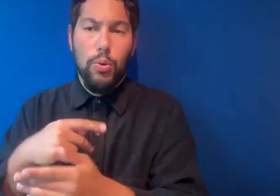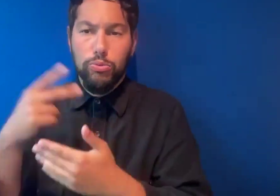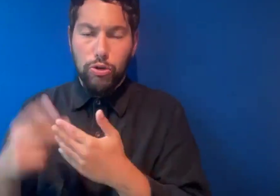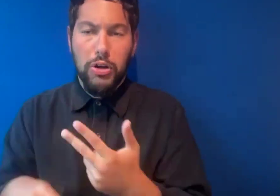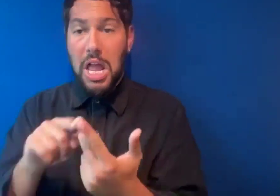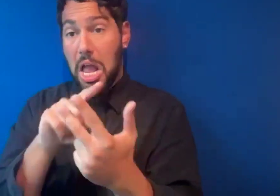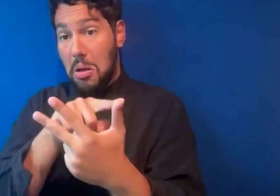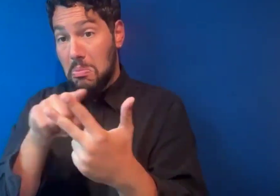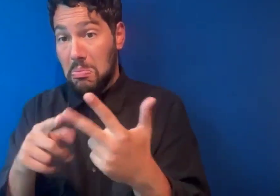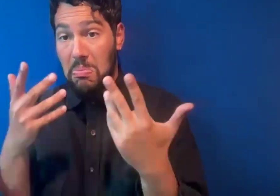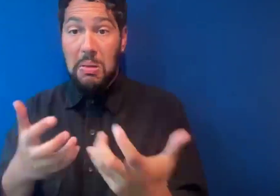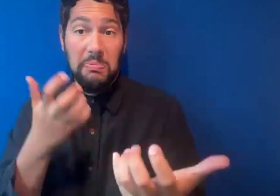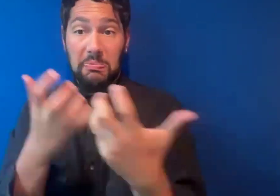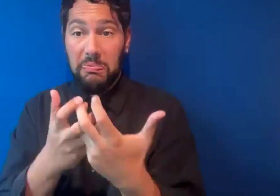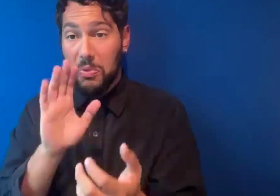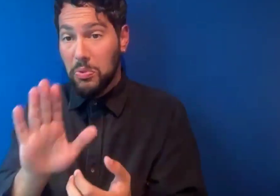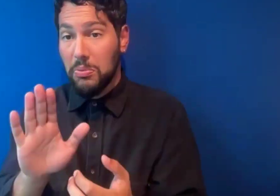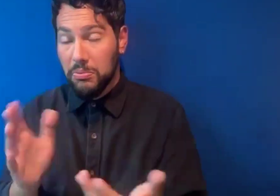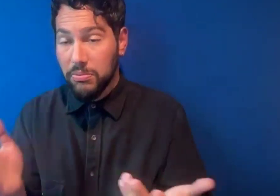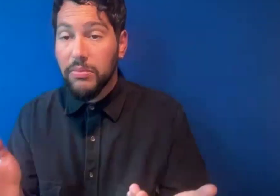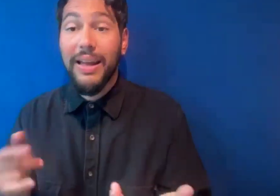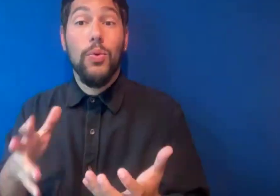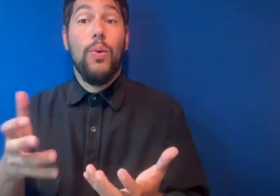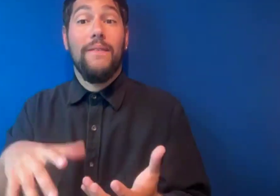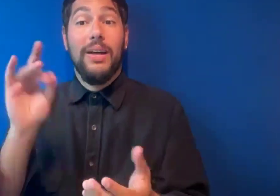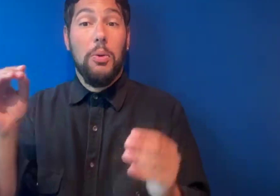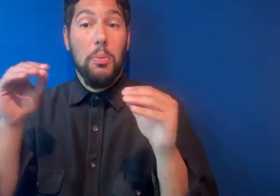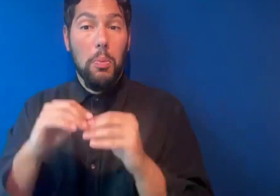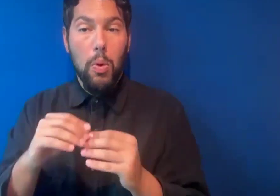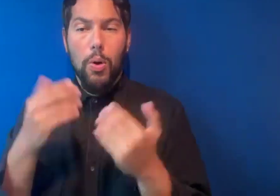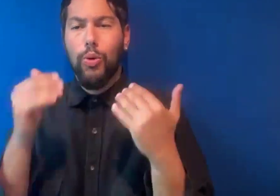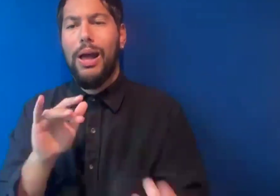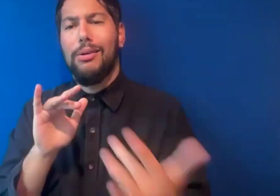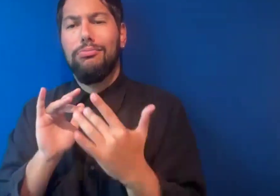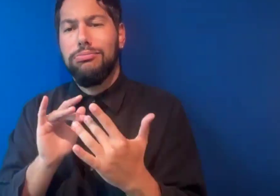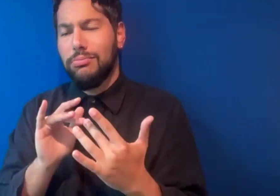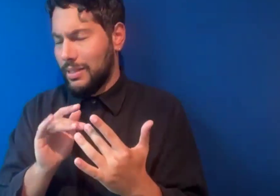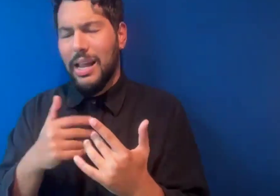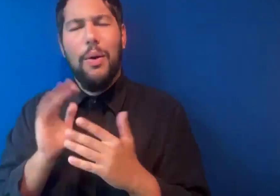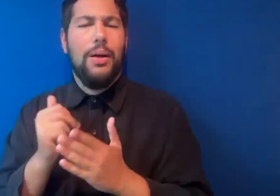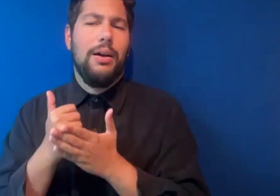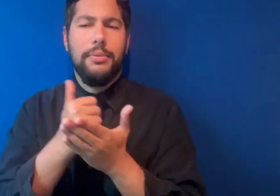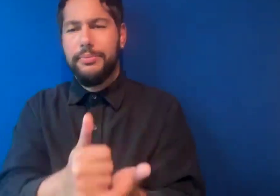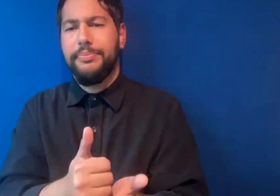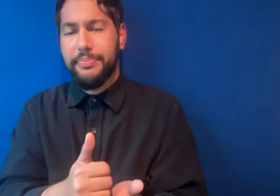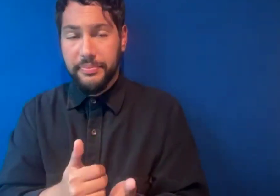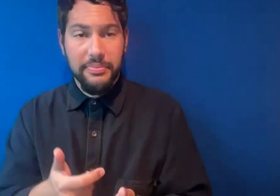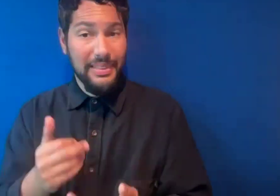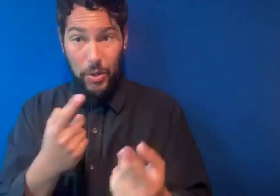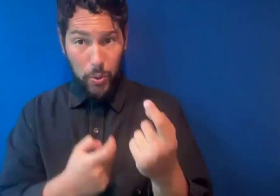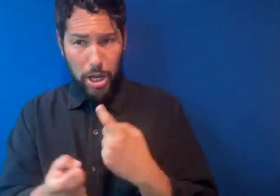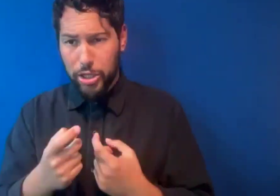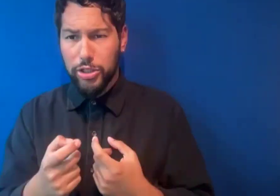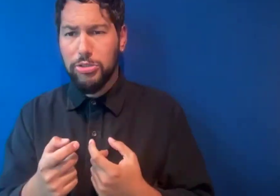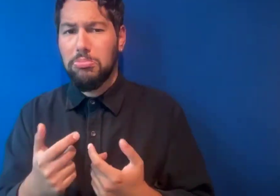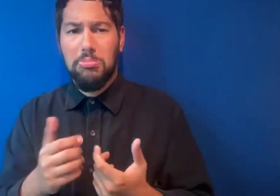One of these might be good for you. If you want to find out more, get in touch with me directly, and that's what I'm here to do, is to help you. And if there's any questions now, I